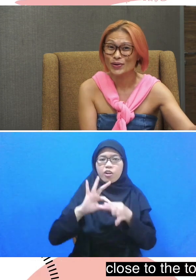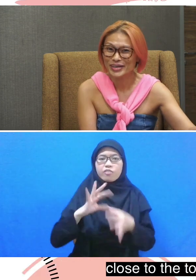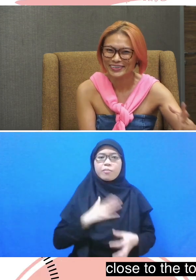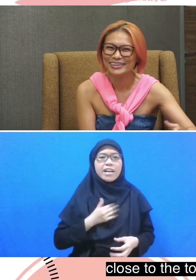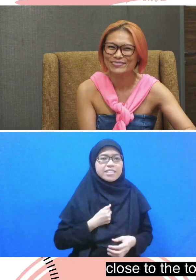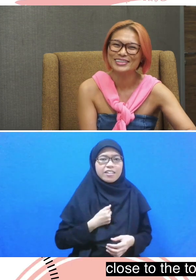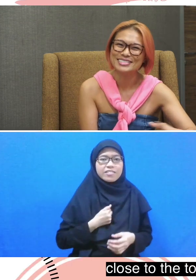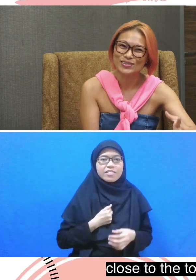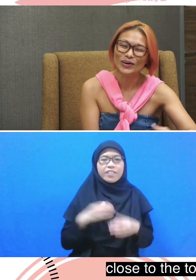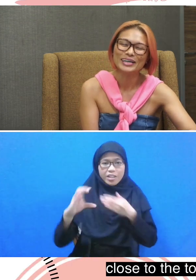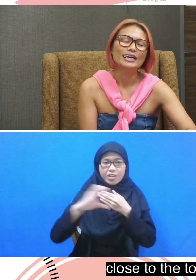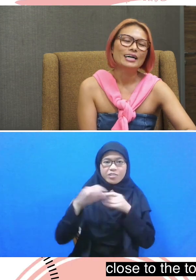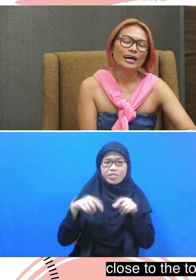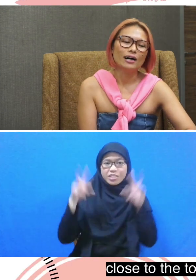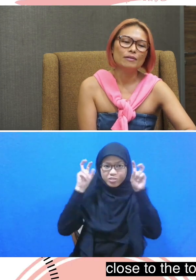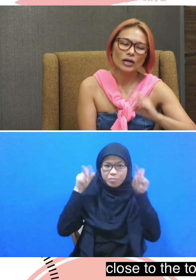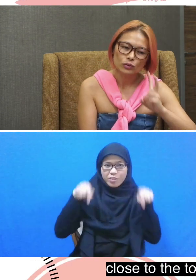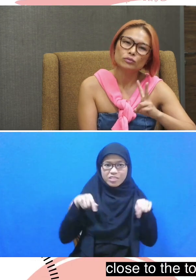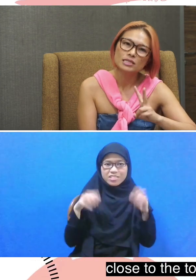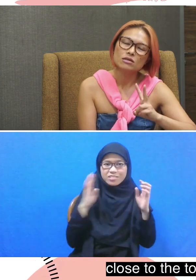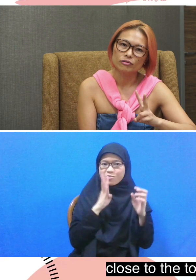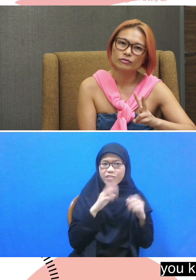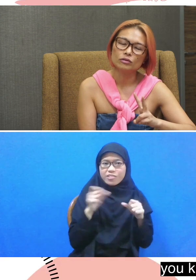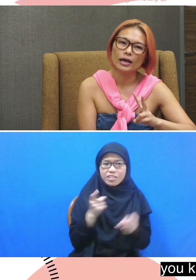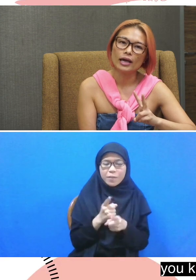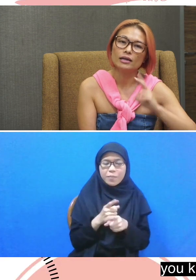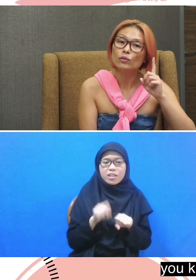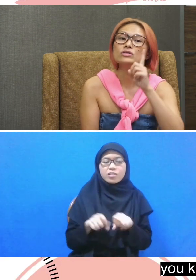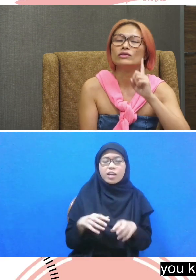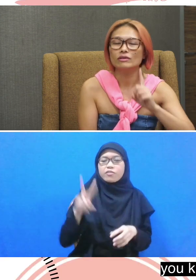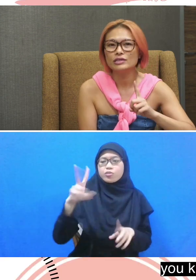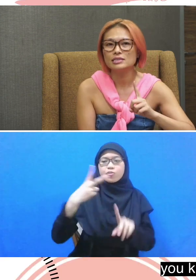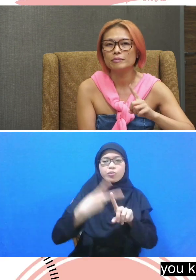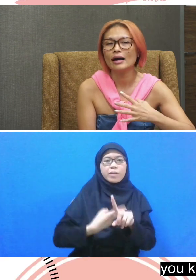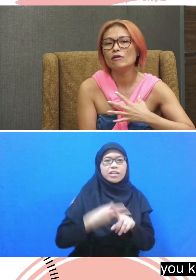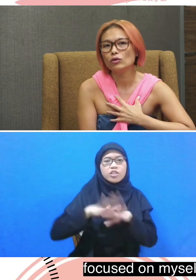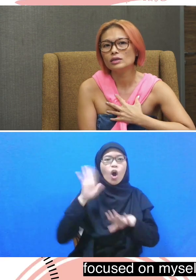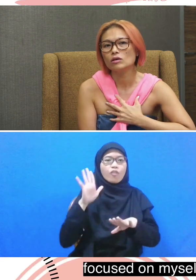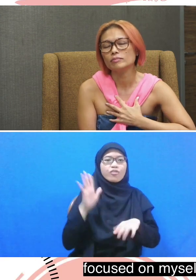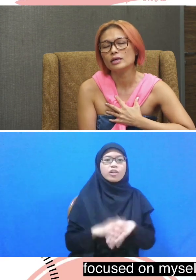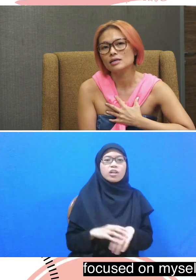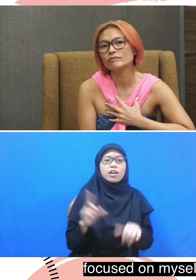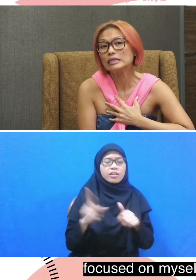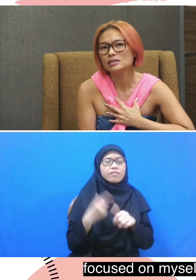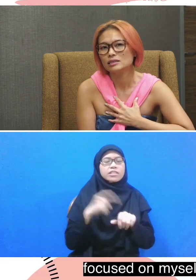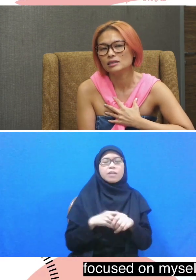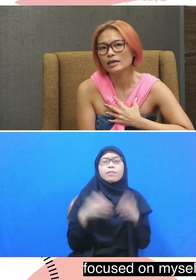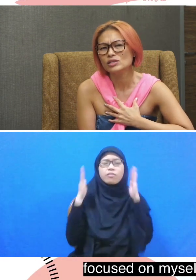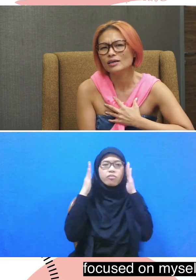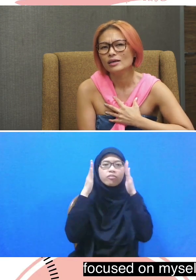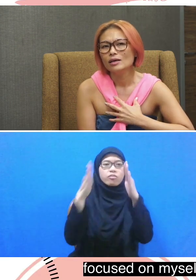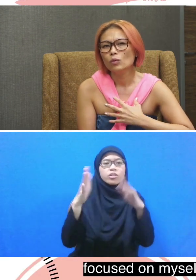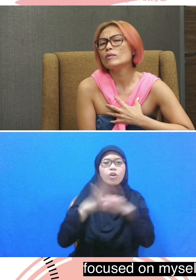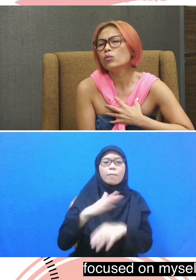the topic, right, for this talk. So I took 2 months off, you know, and it was for the first time that I focused on myself internally.